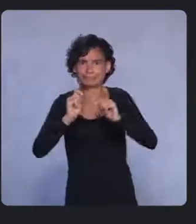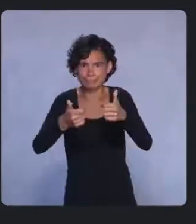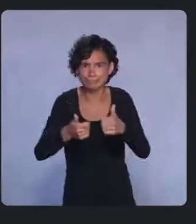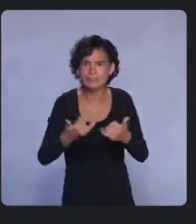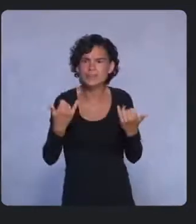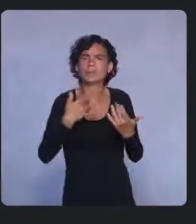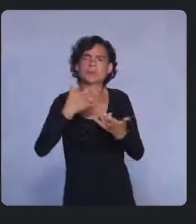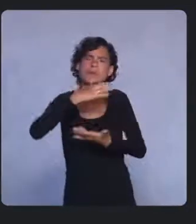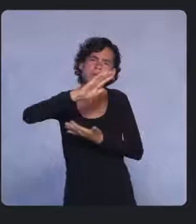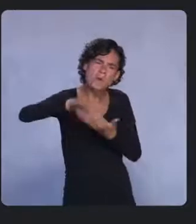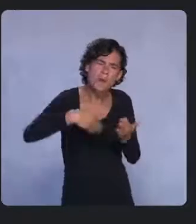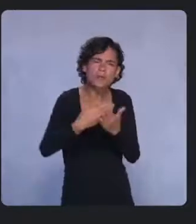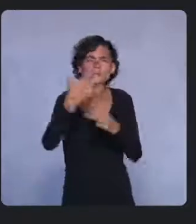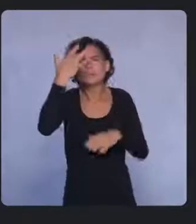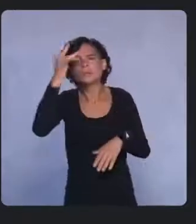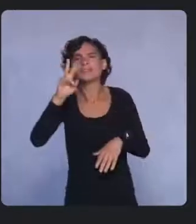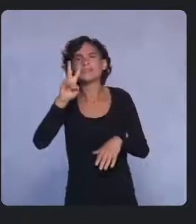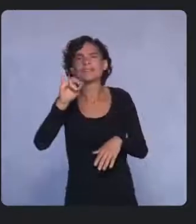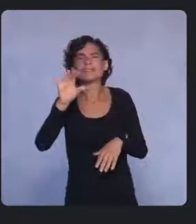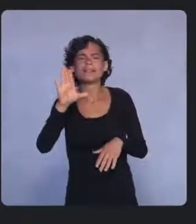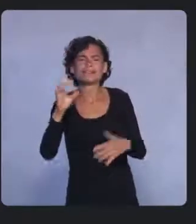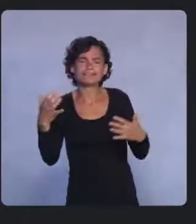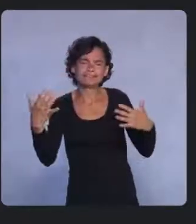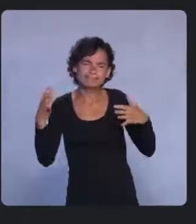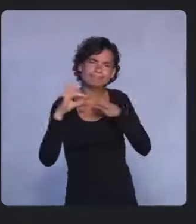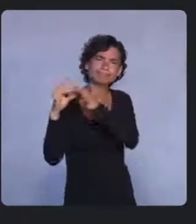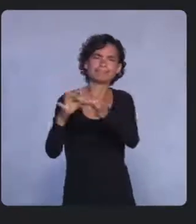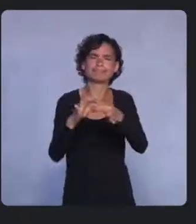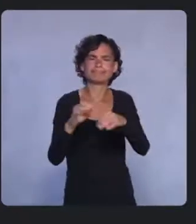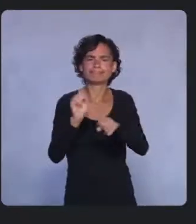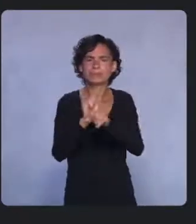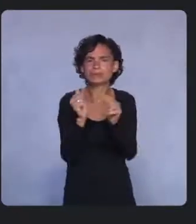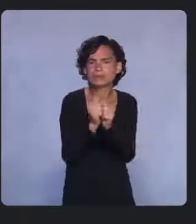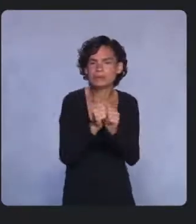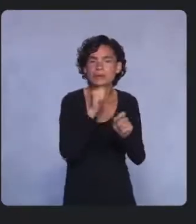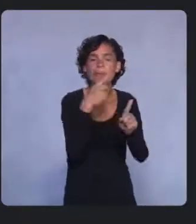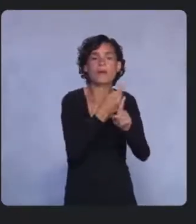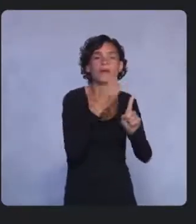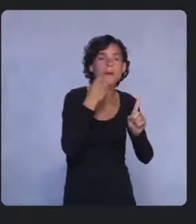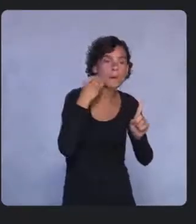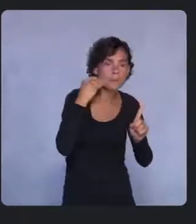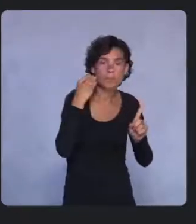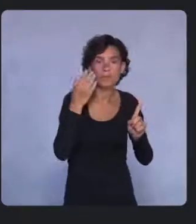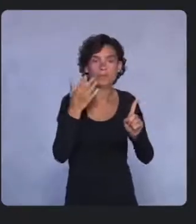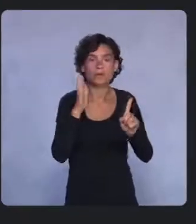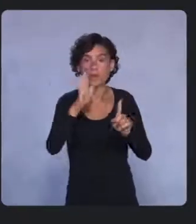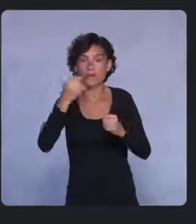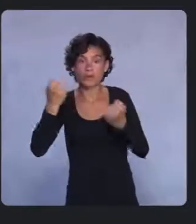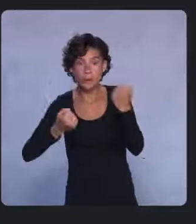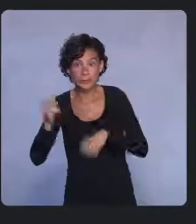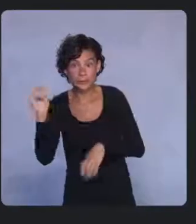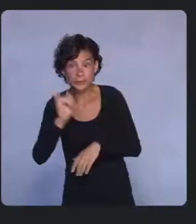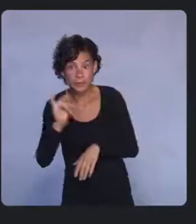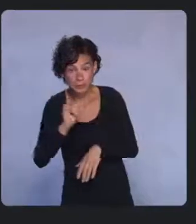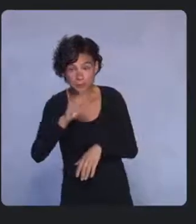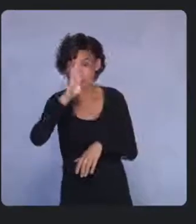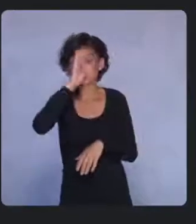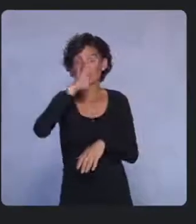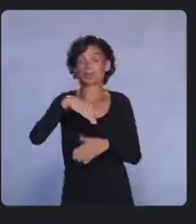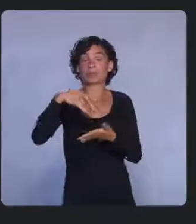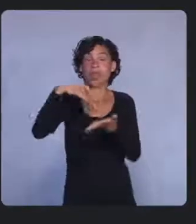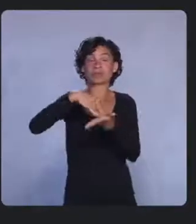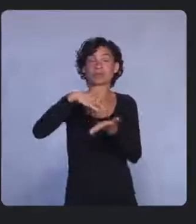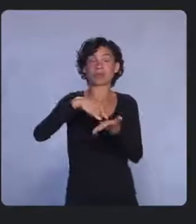of your smart devices to work together, not just those in your home, even your car. In fact, Android Auto